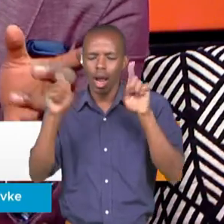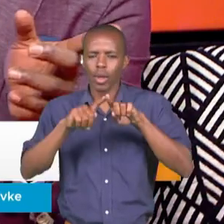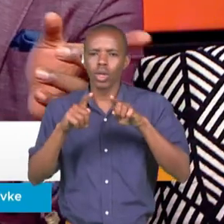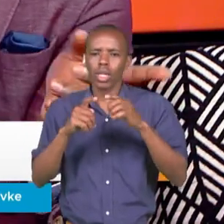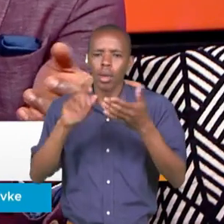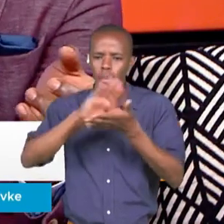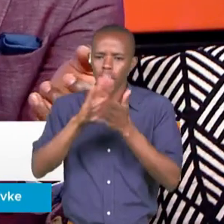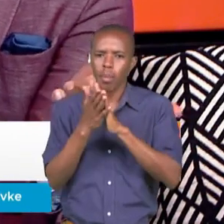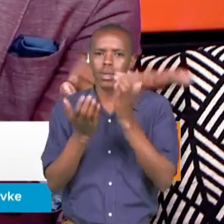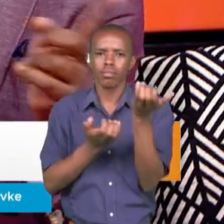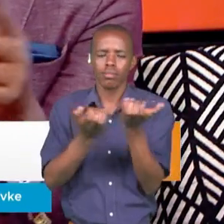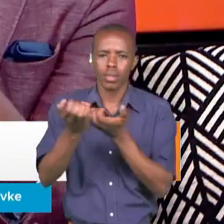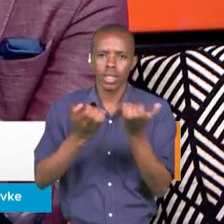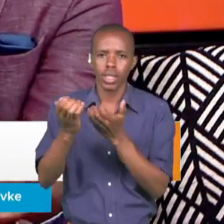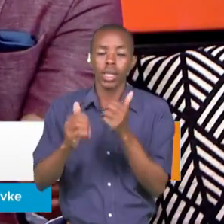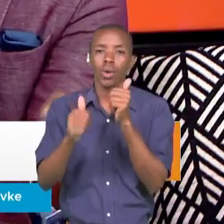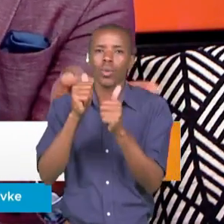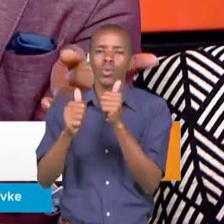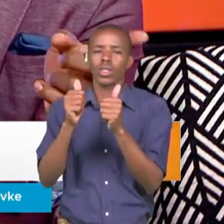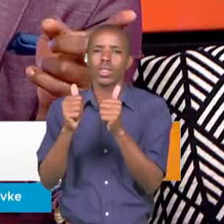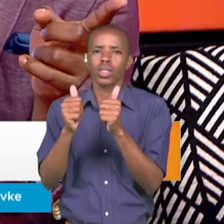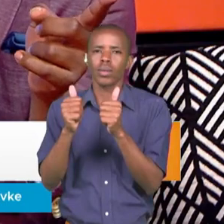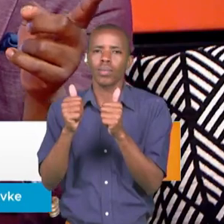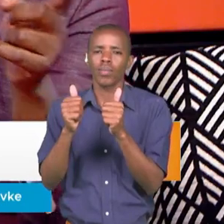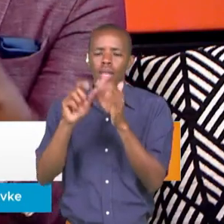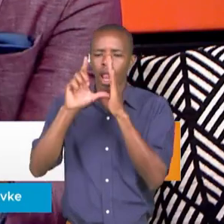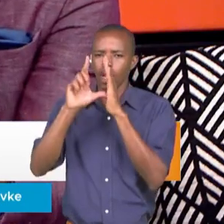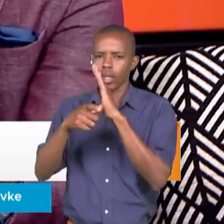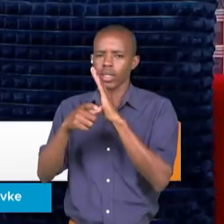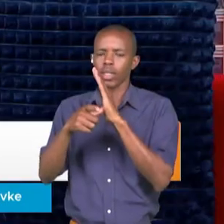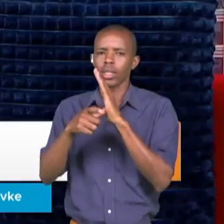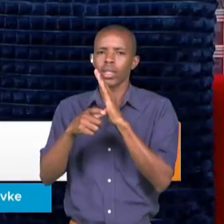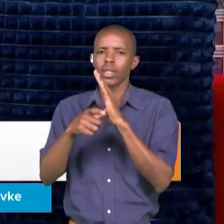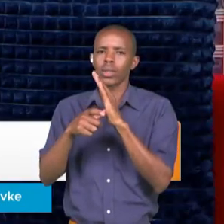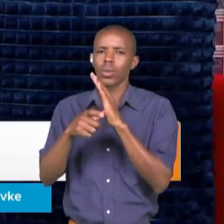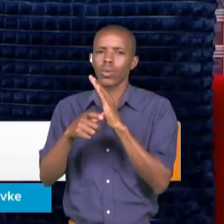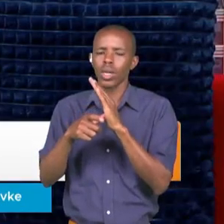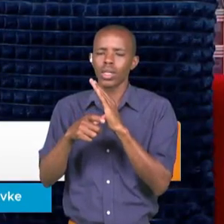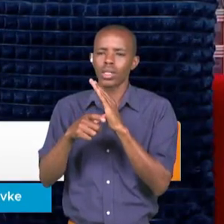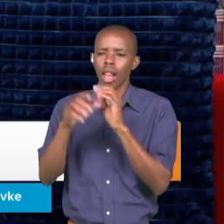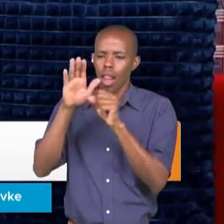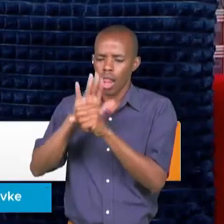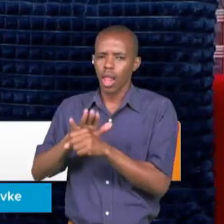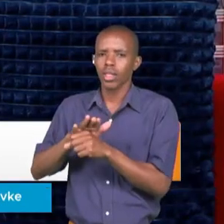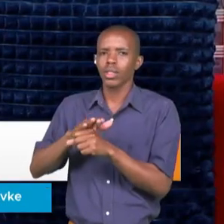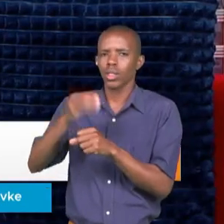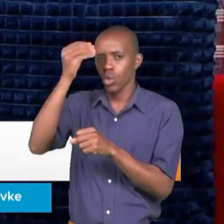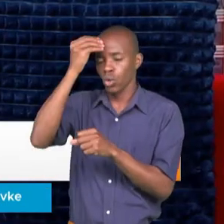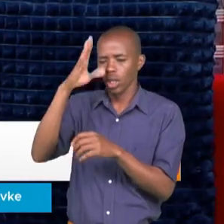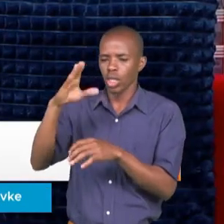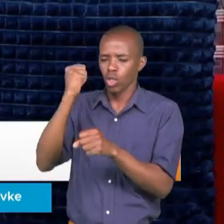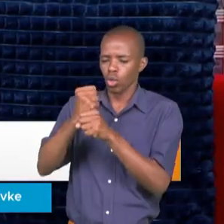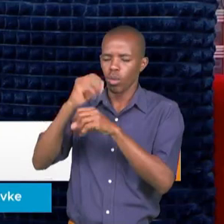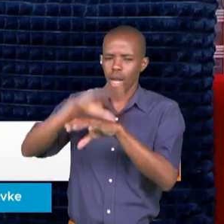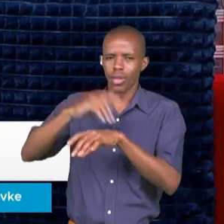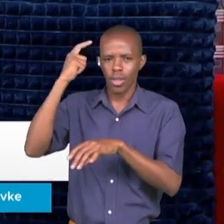commercialization, which in turn kind of dents the student's hope of getting even a job. So what do you think